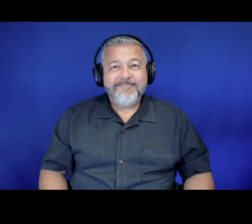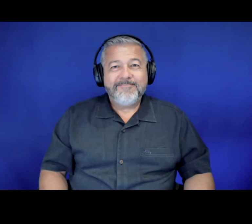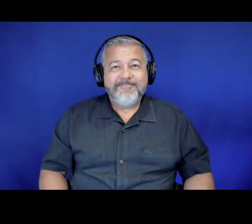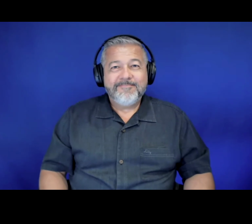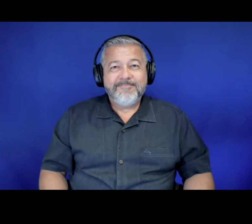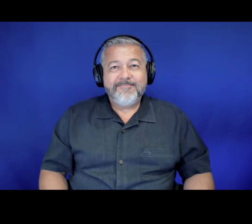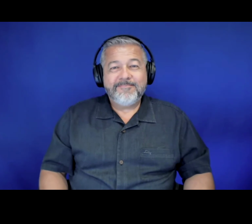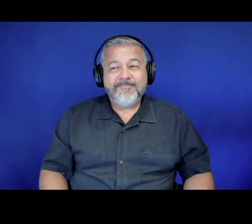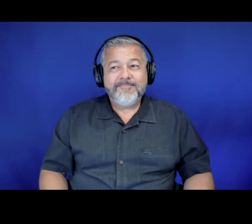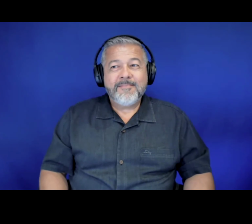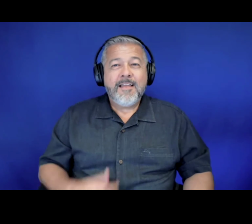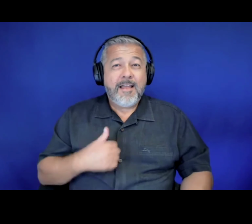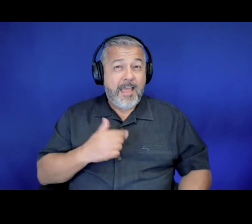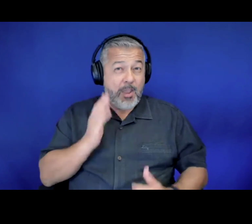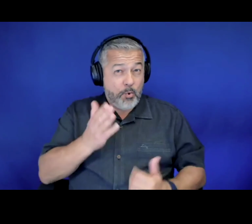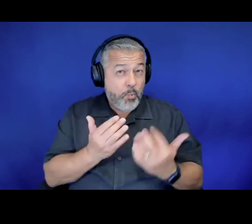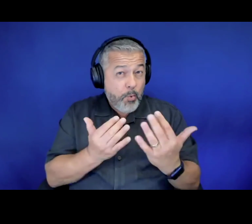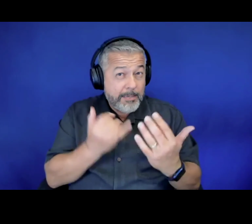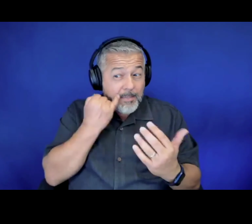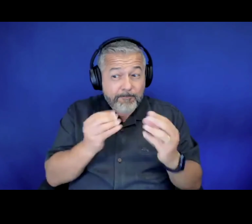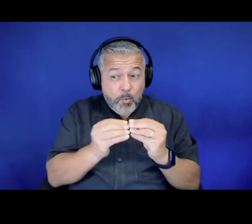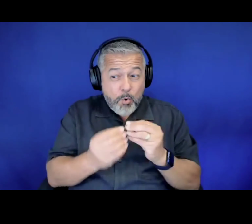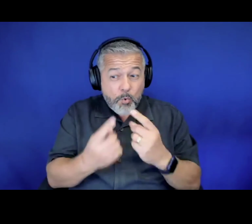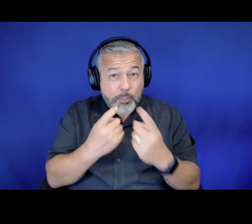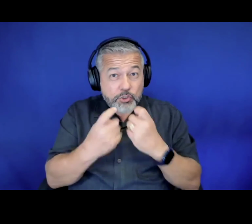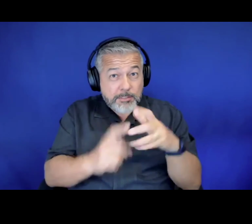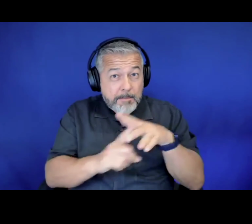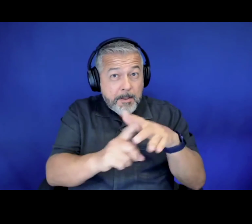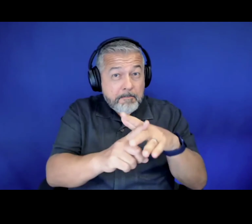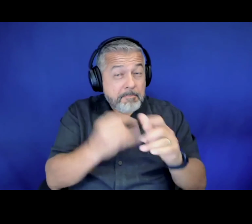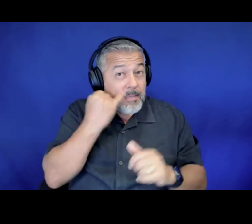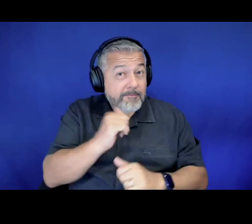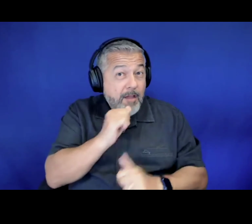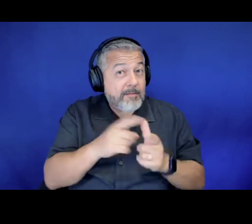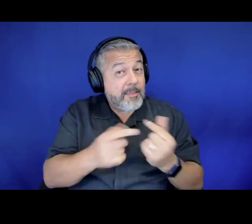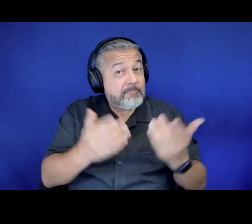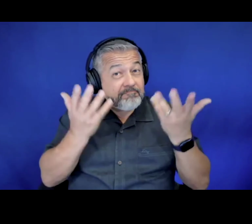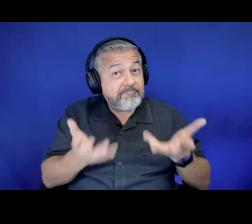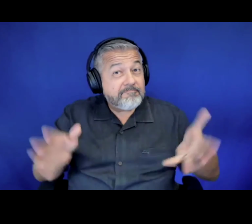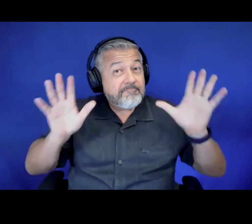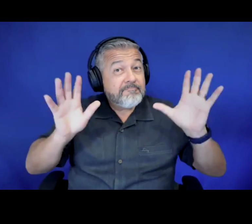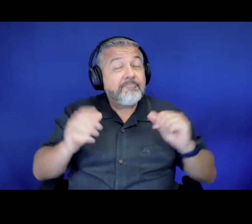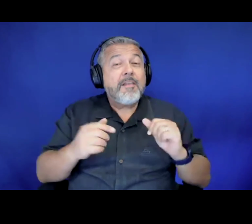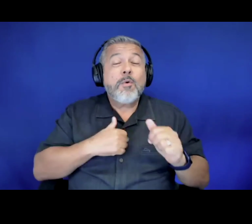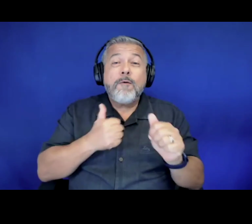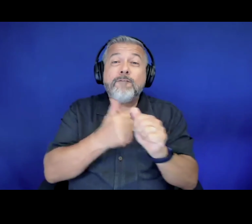I will wait for some questions if they start coming out, but other than that, we will follow